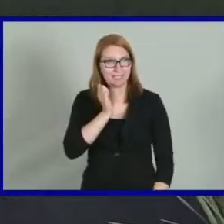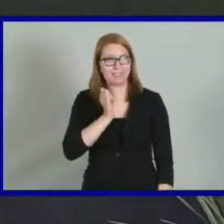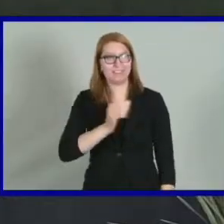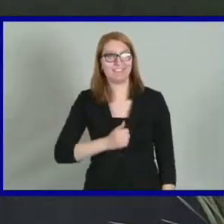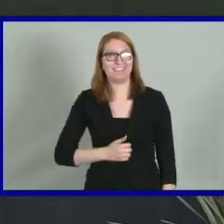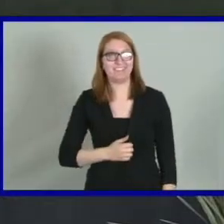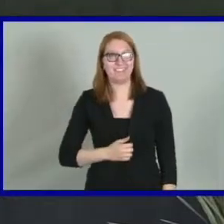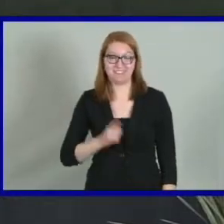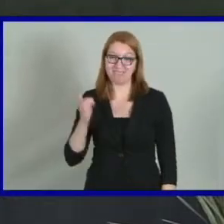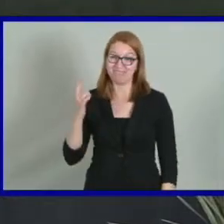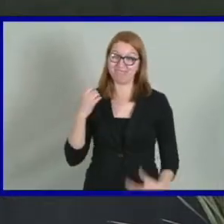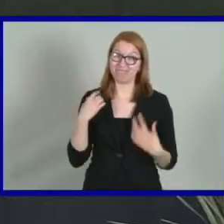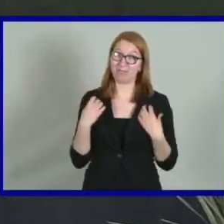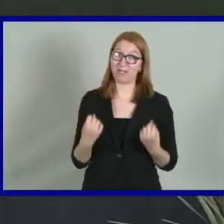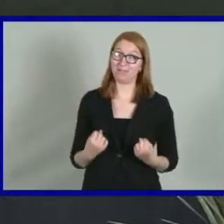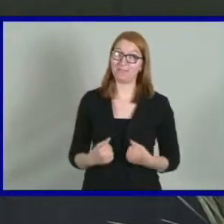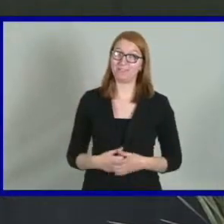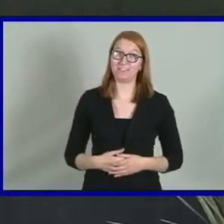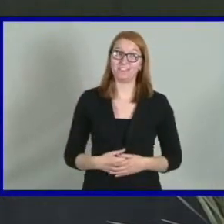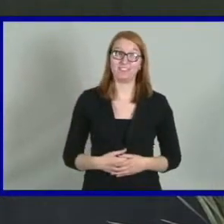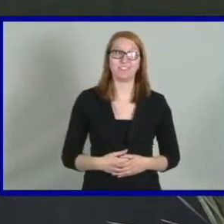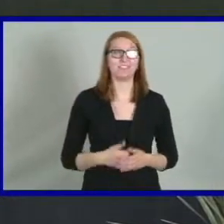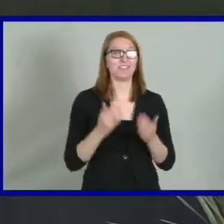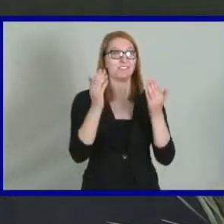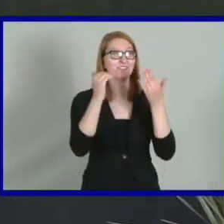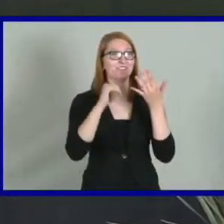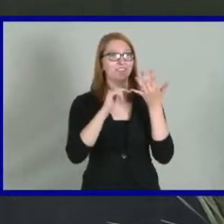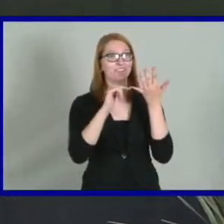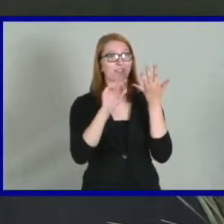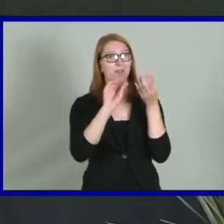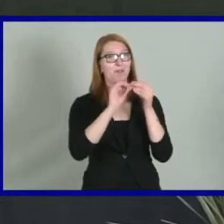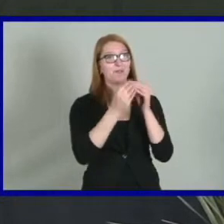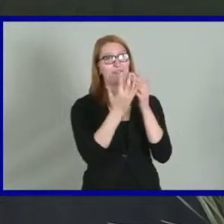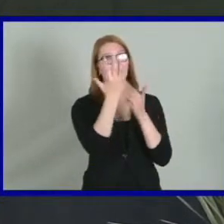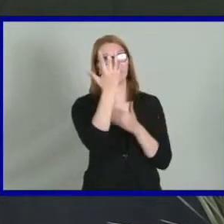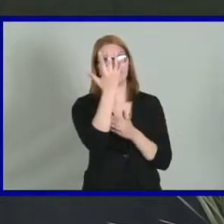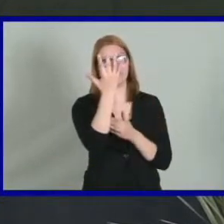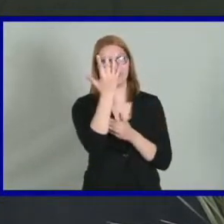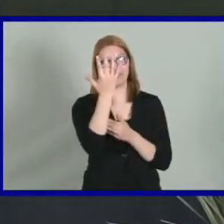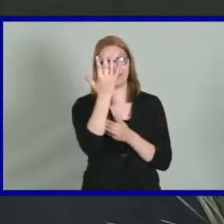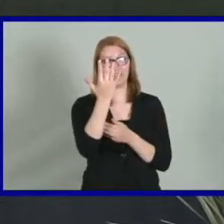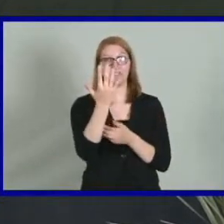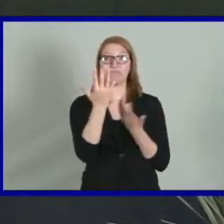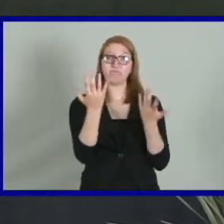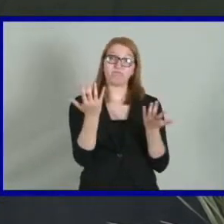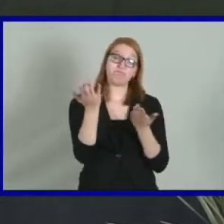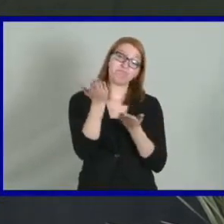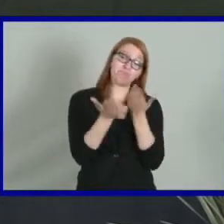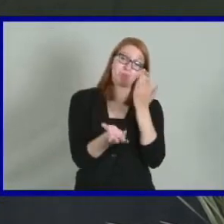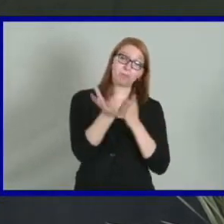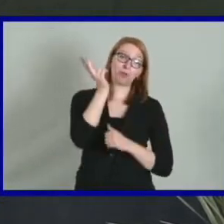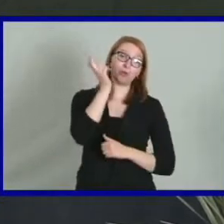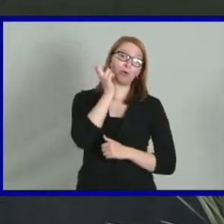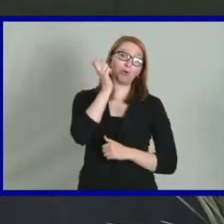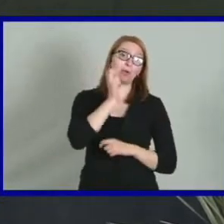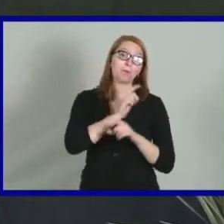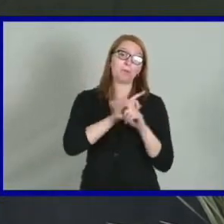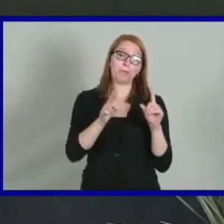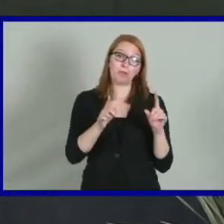That's important. Number five, despite what you may have heard, there is